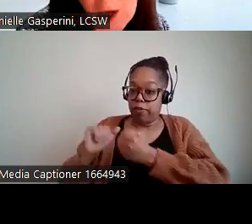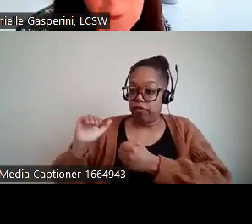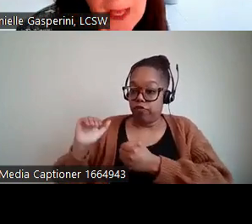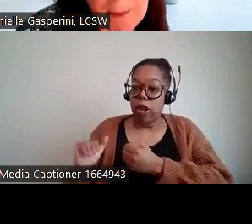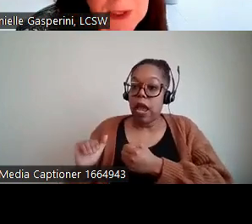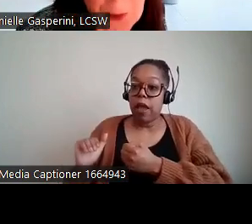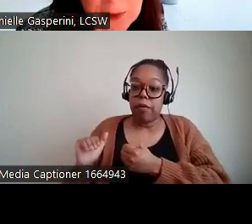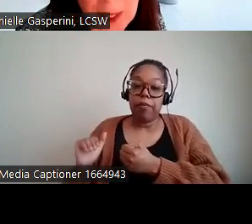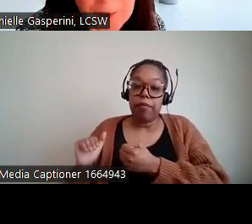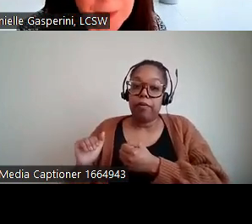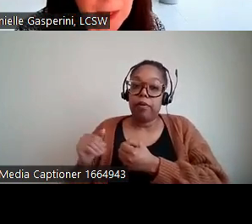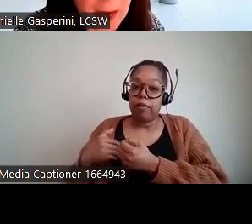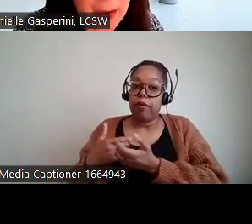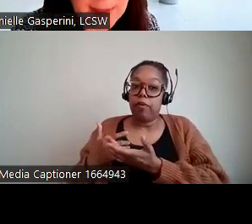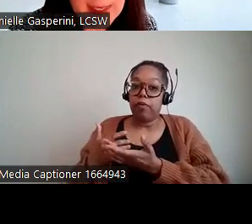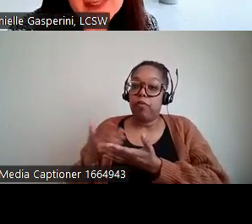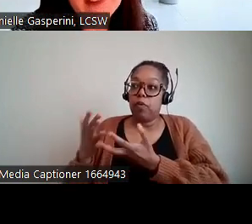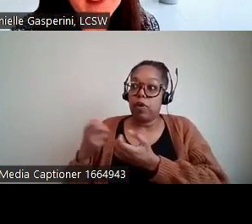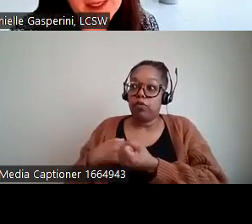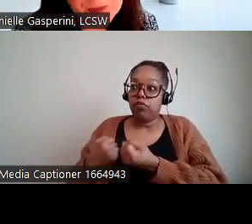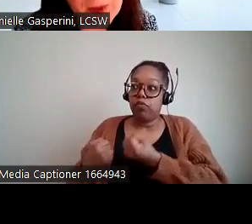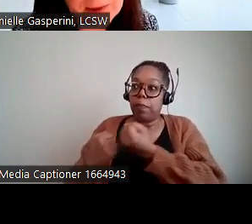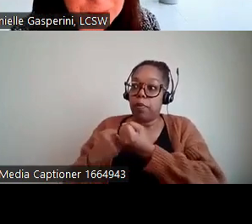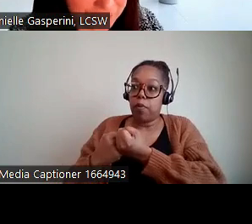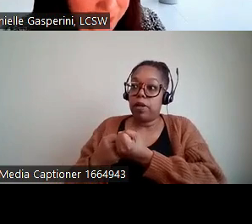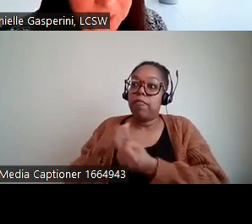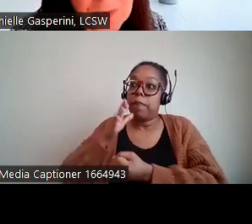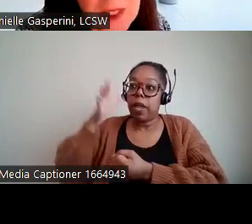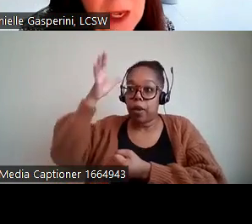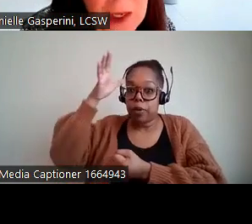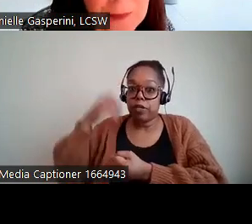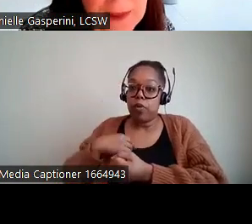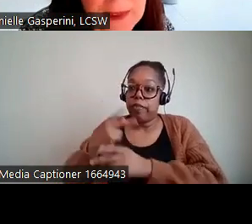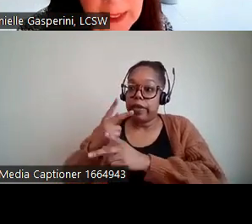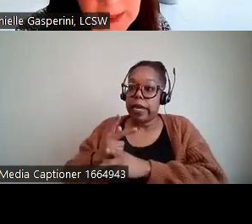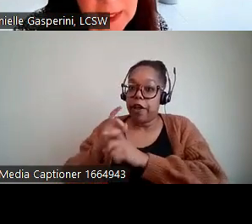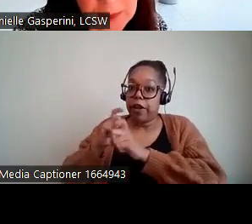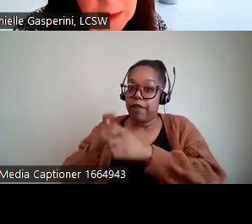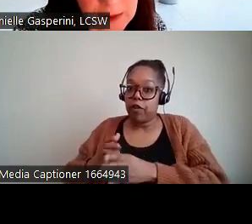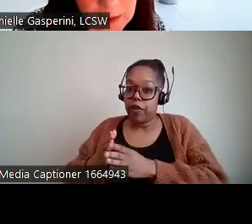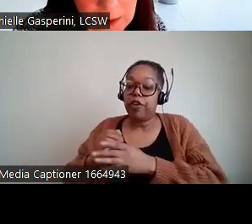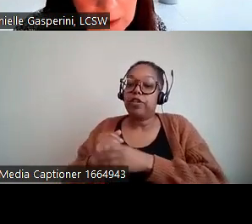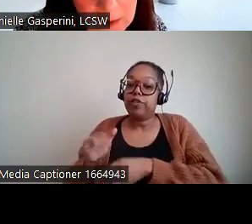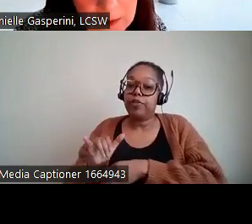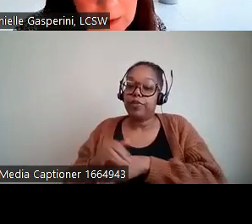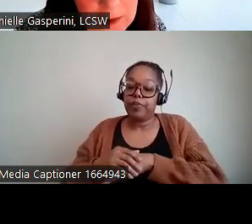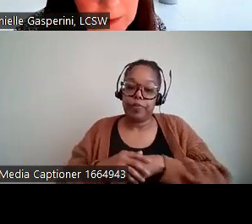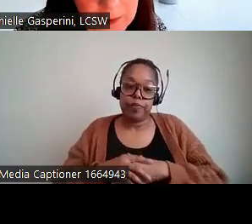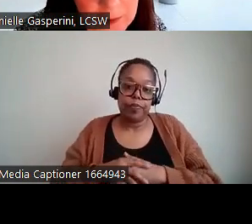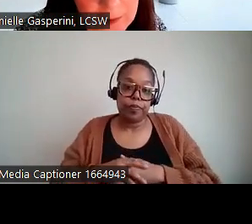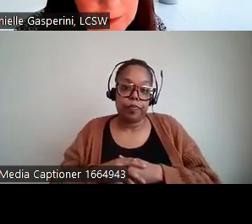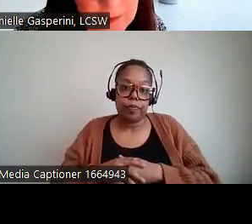to help them and support them as needed as well. Next slide, please.